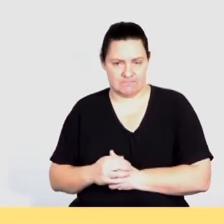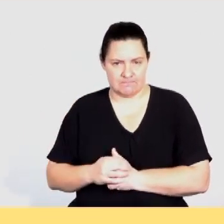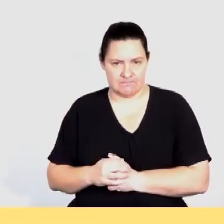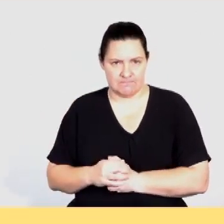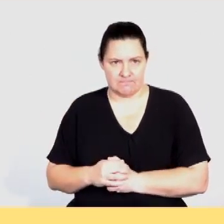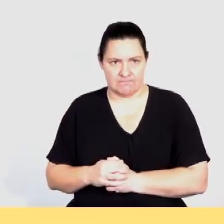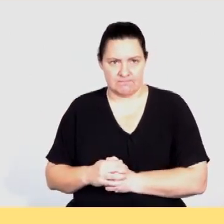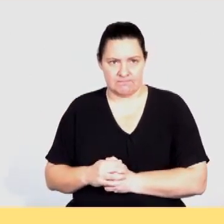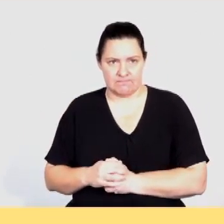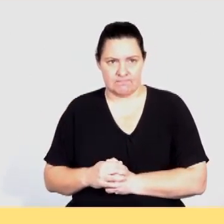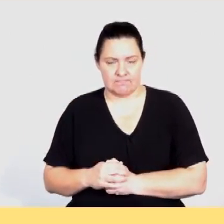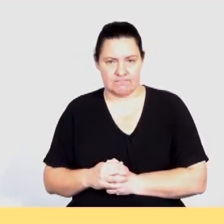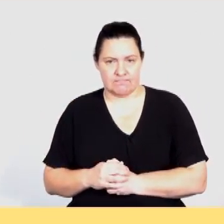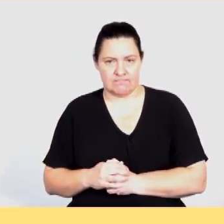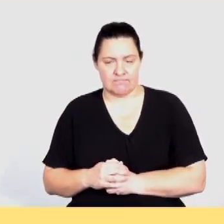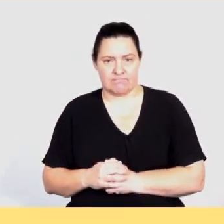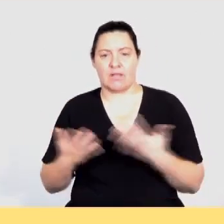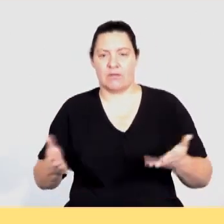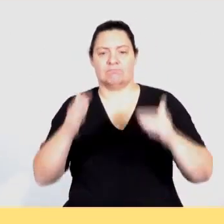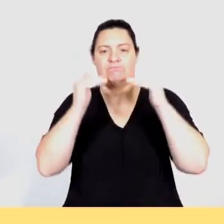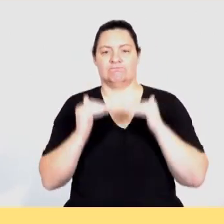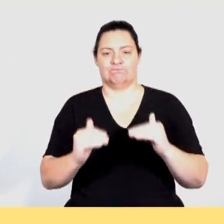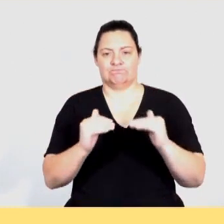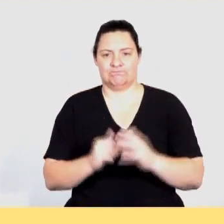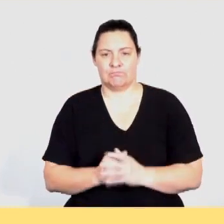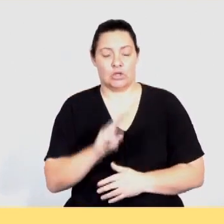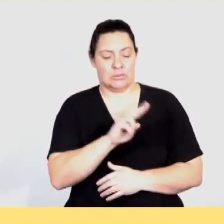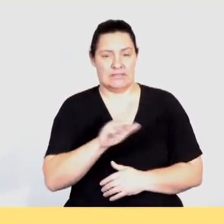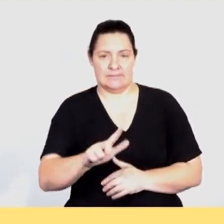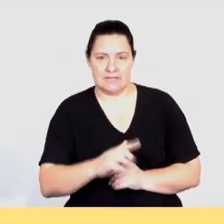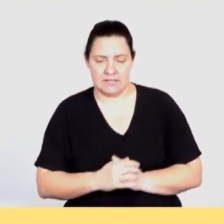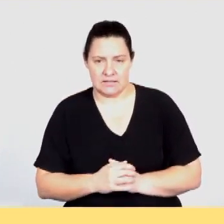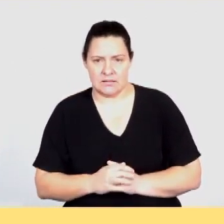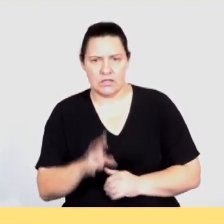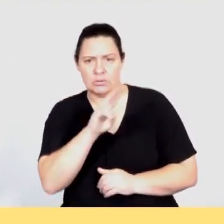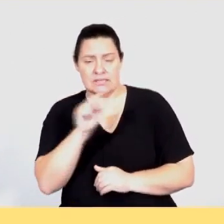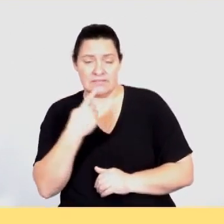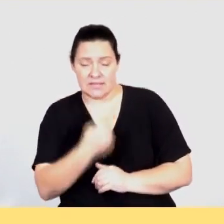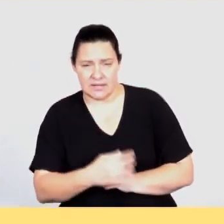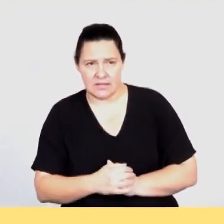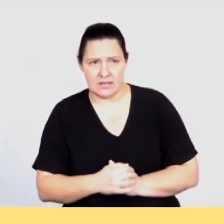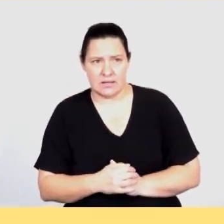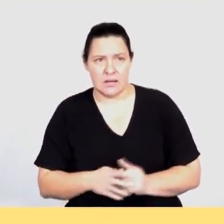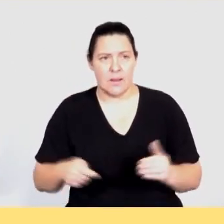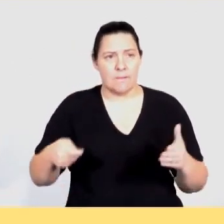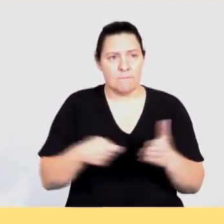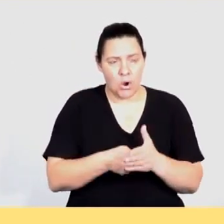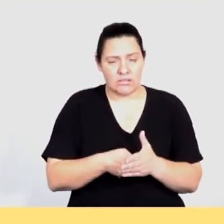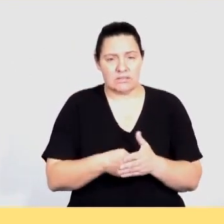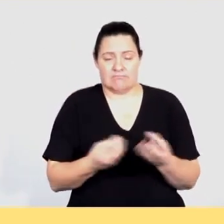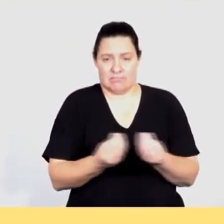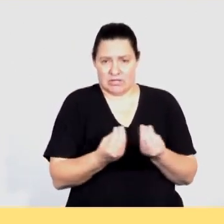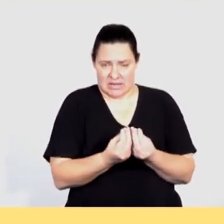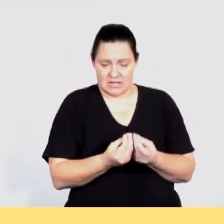my 2,600 trends. Let's go on now to the 27th. It says,